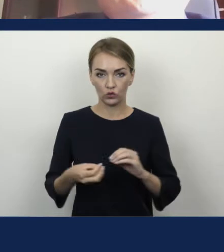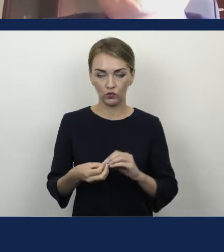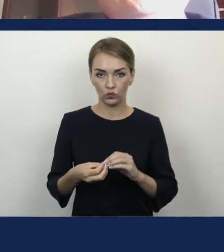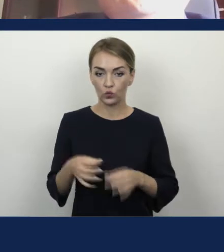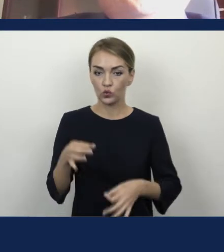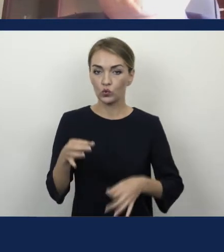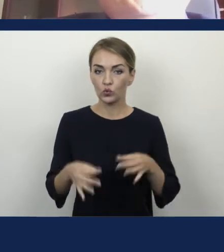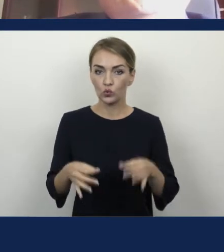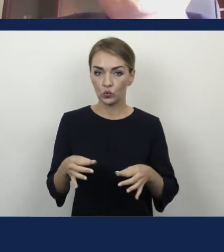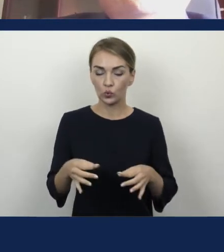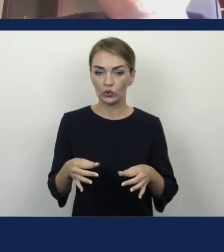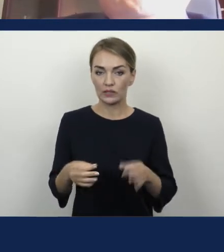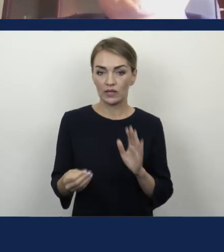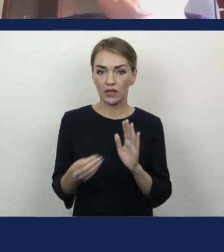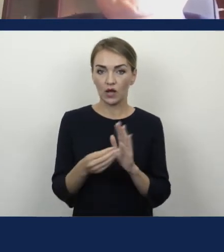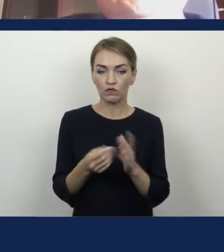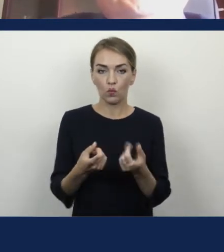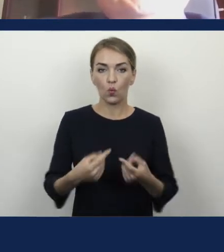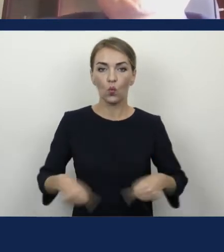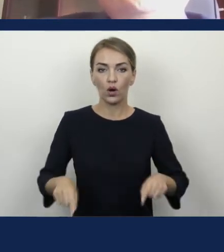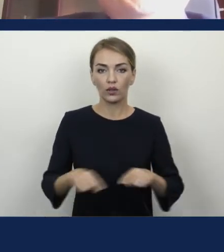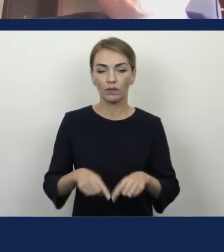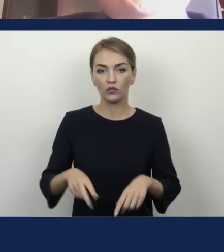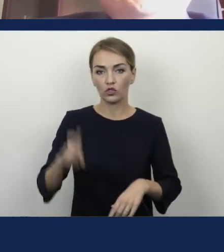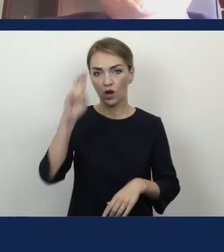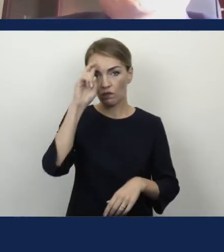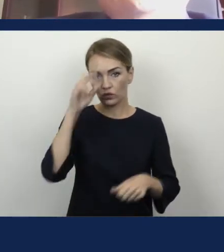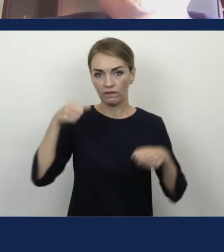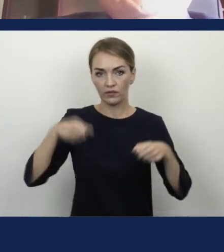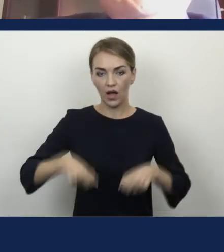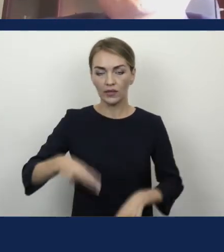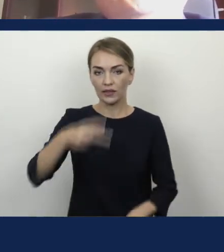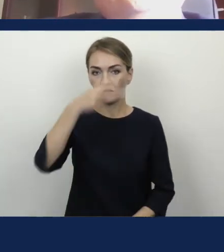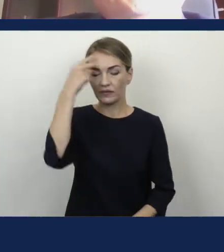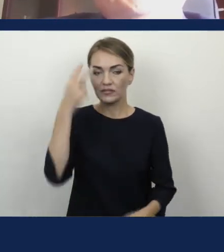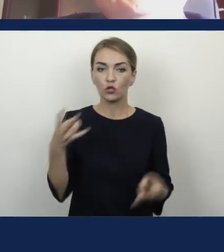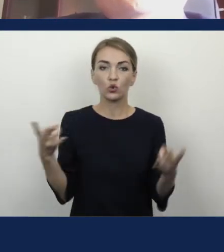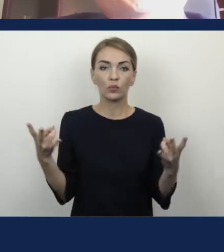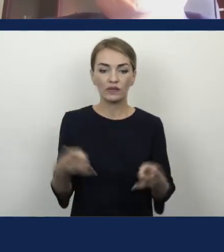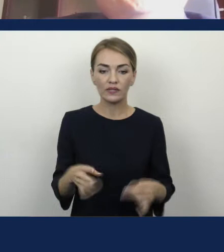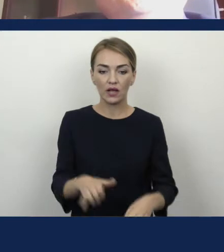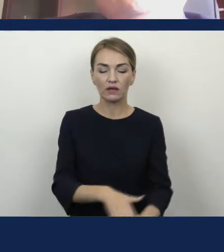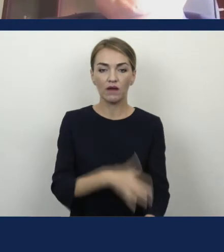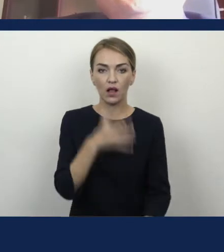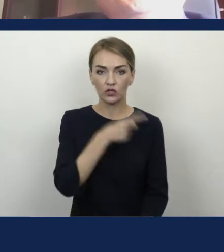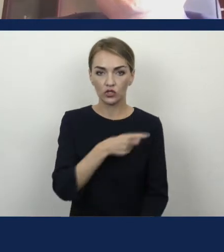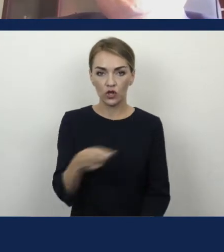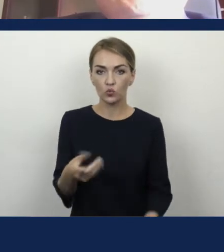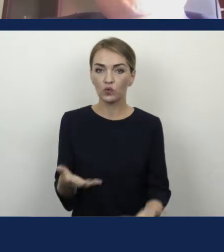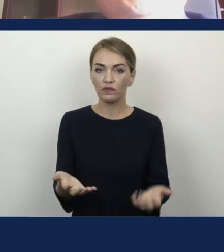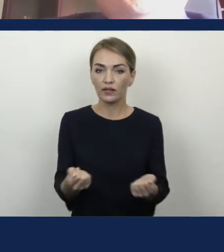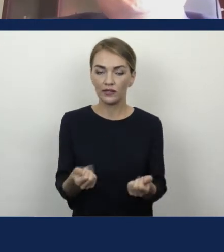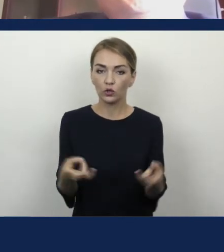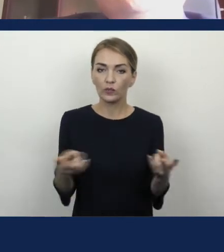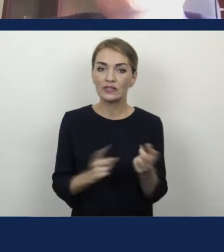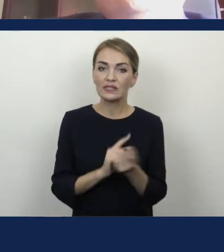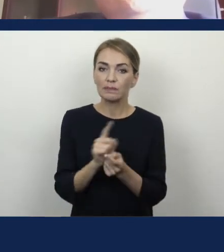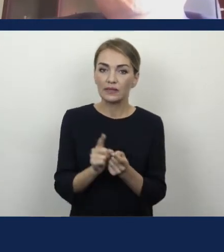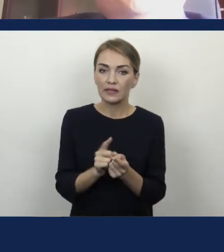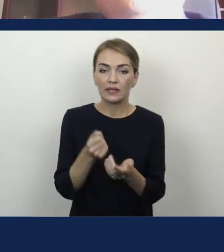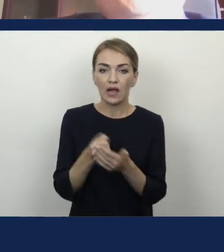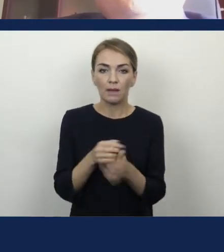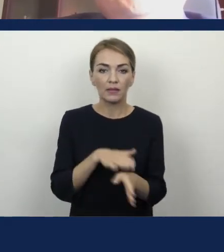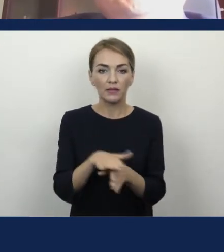that Lithuanian government is taking a long time to adopt the necessary amendments